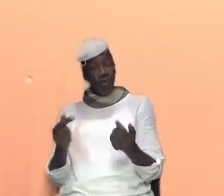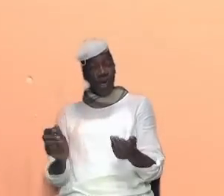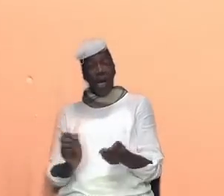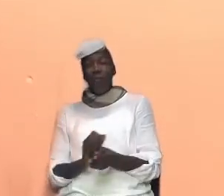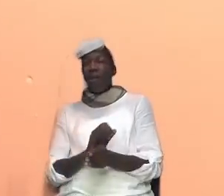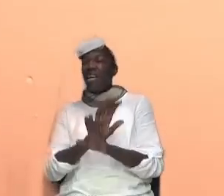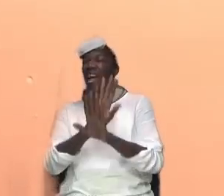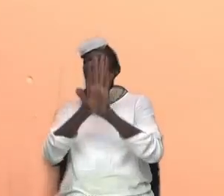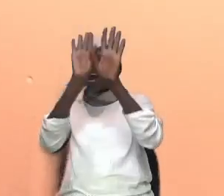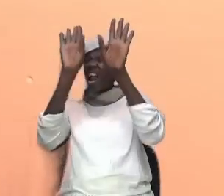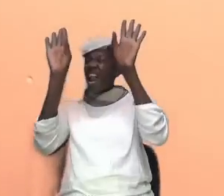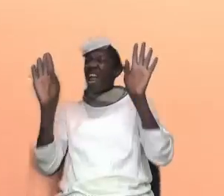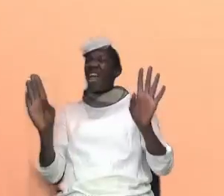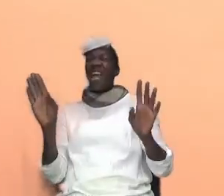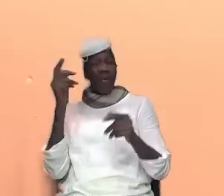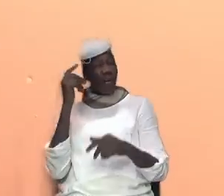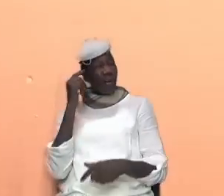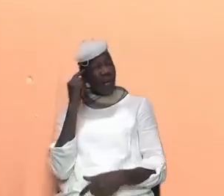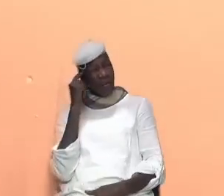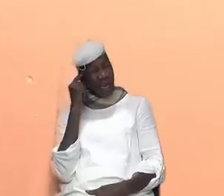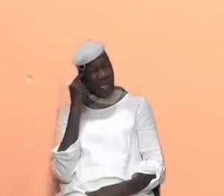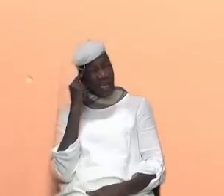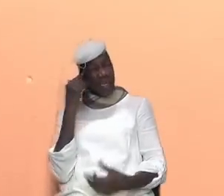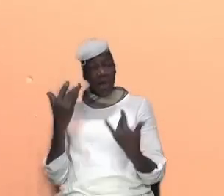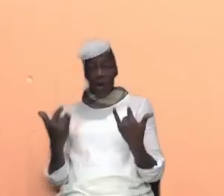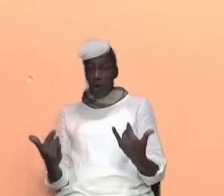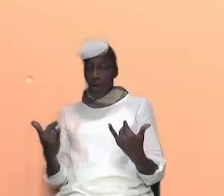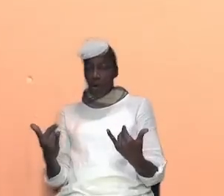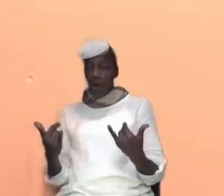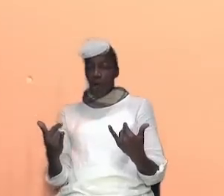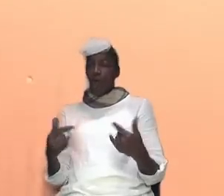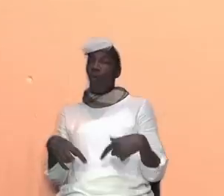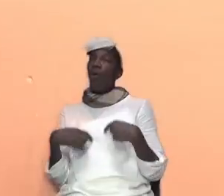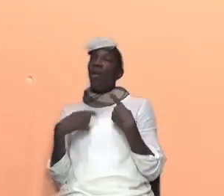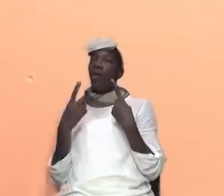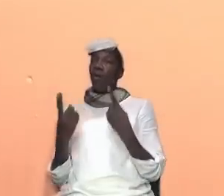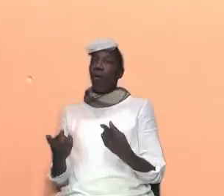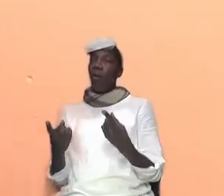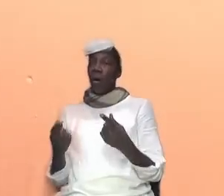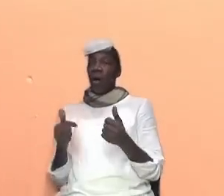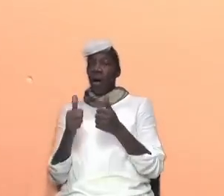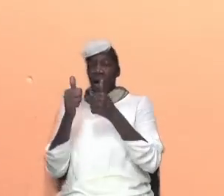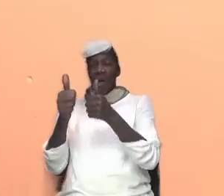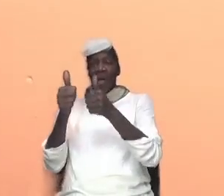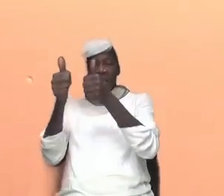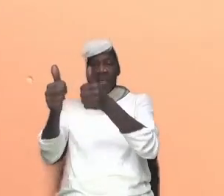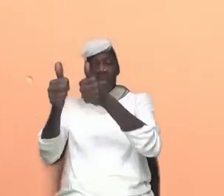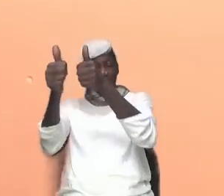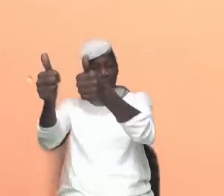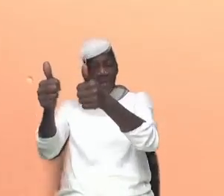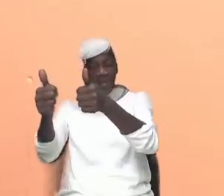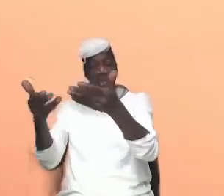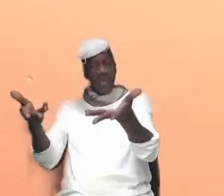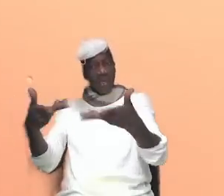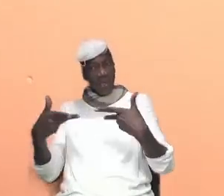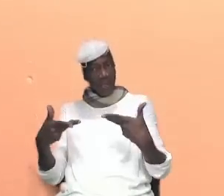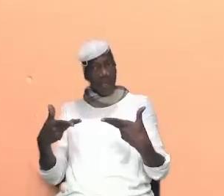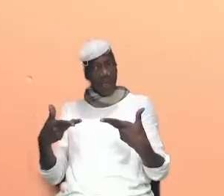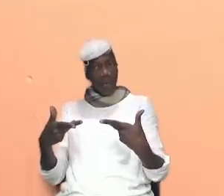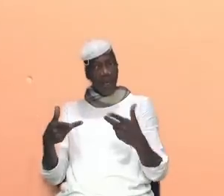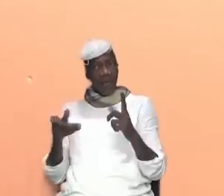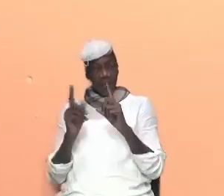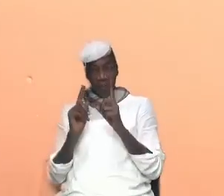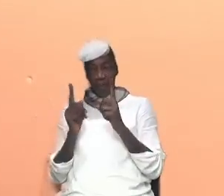minds as to how it is we ought to proceed. So in the instant here, we are talking